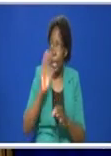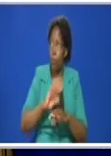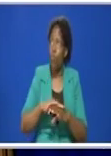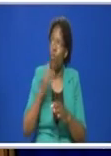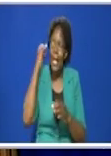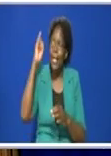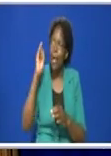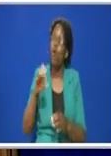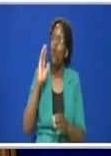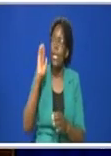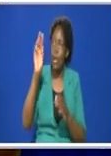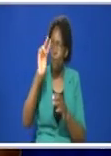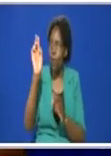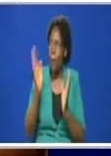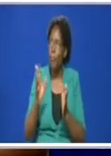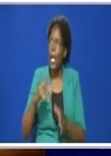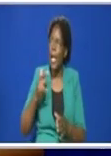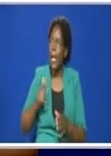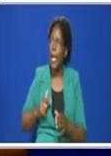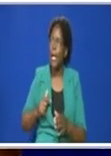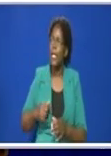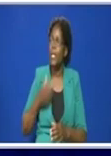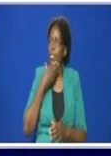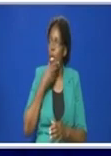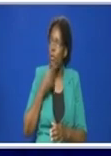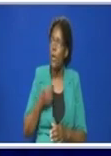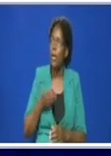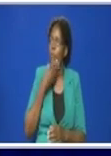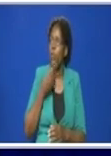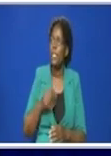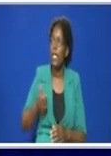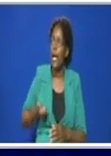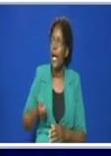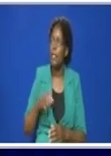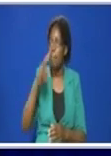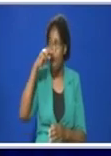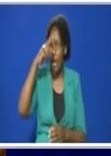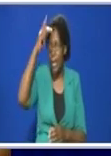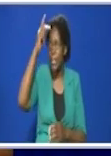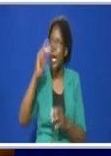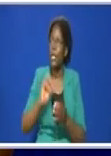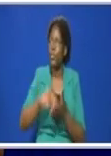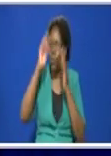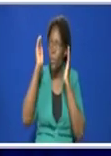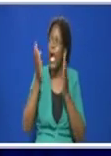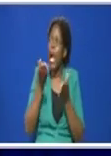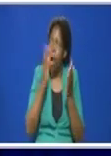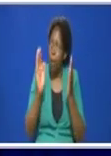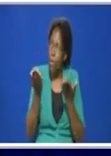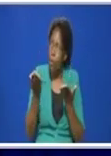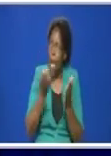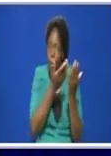Dear viewer, ladies and gentlemen, boys and girls, parents and students, how are you? Hope you're keeping